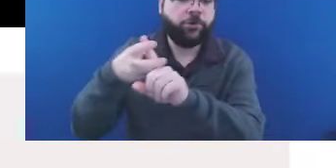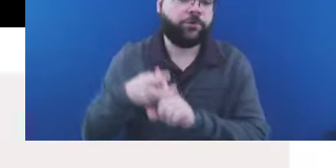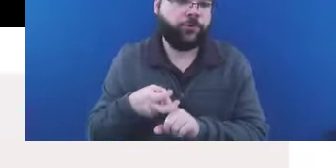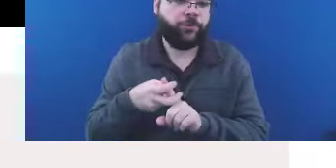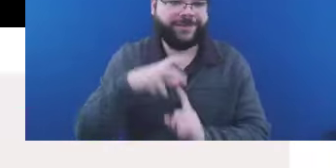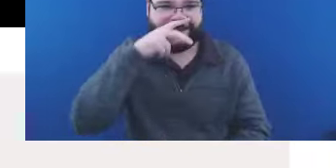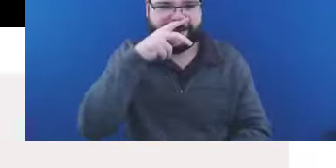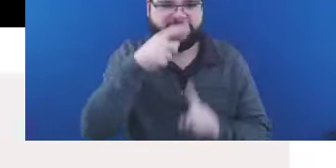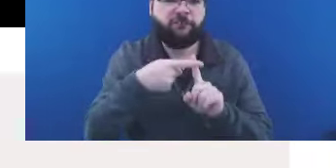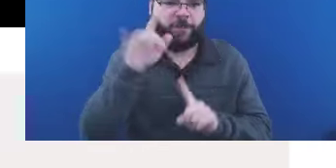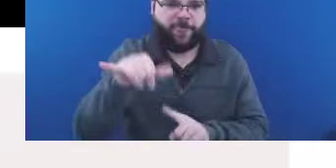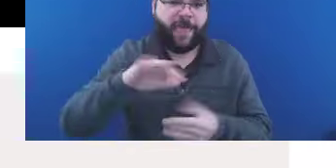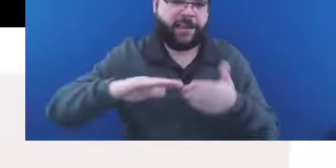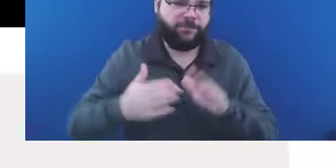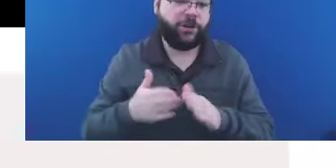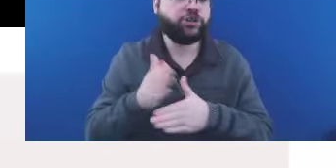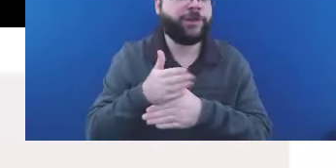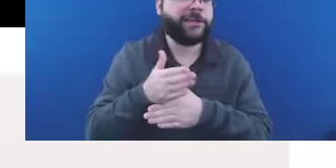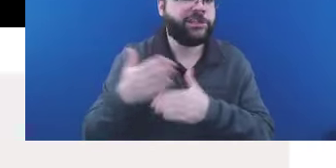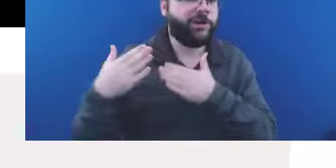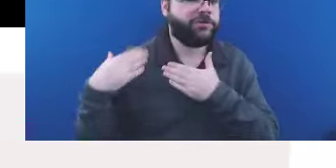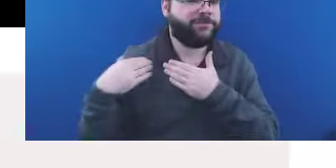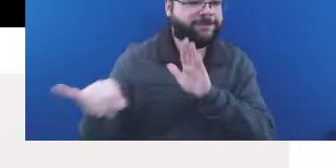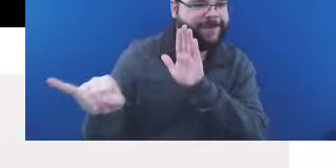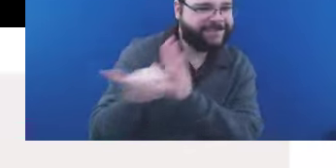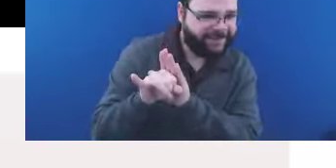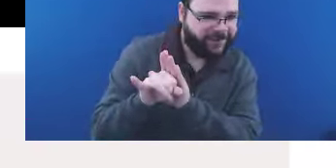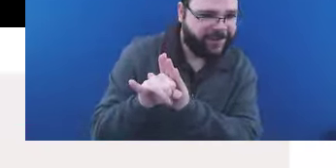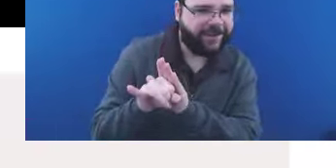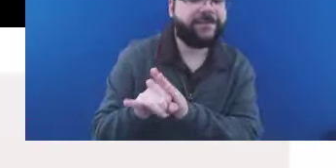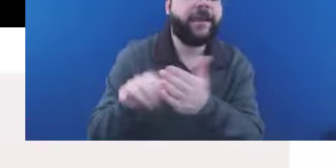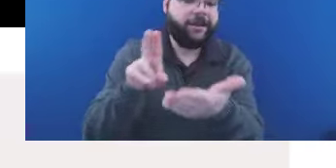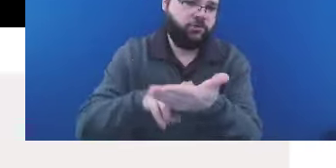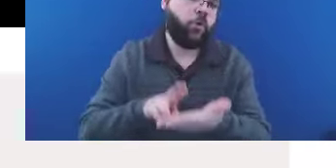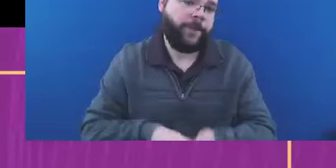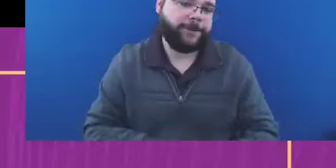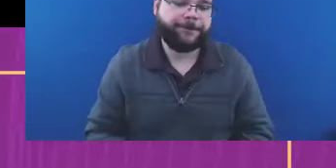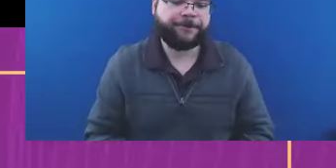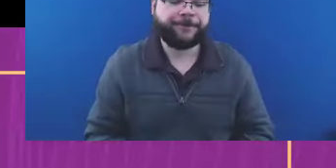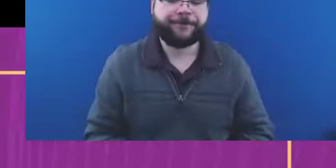community. So again, that shared responsibility for identification and enrollment.